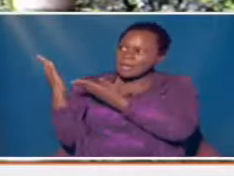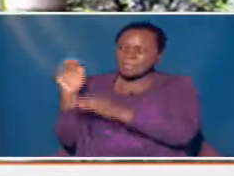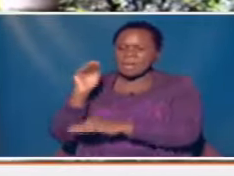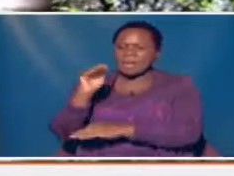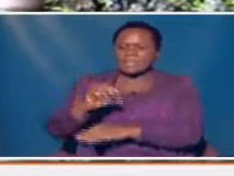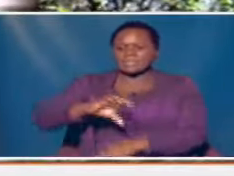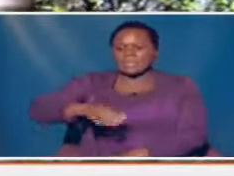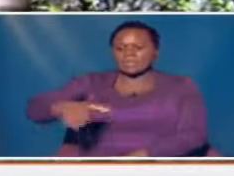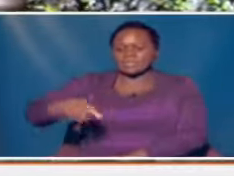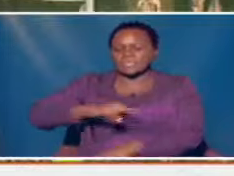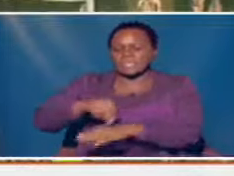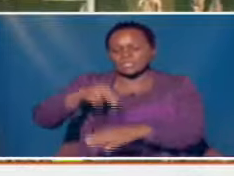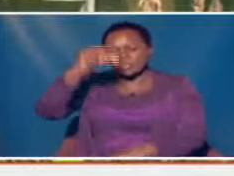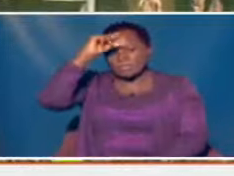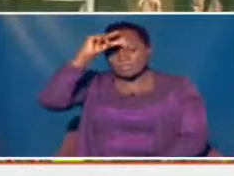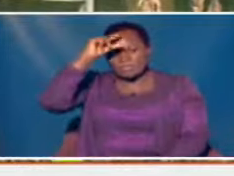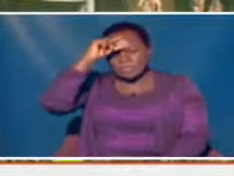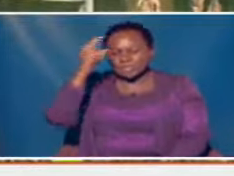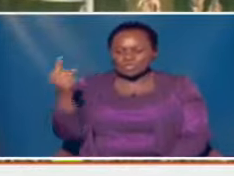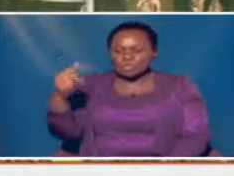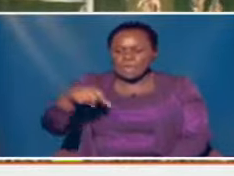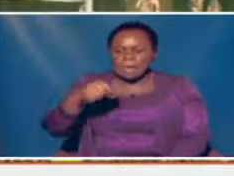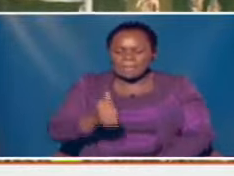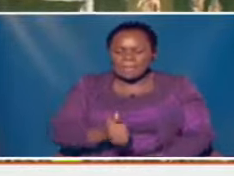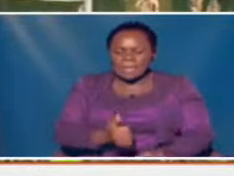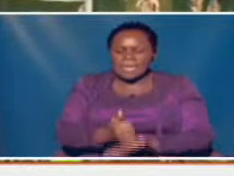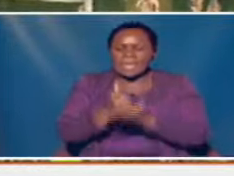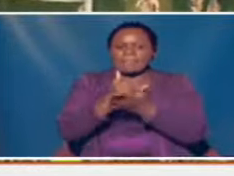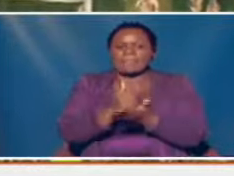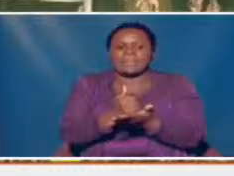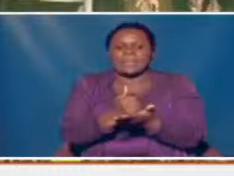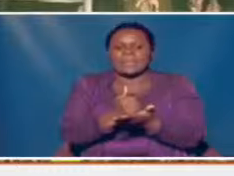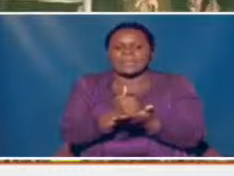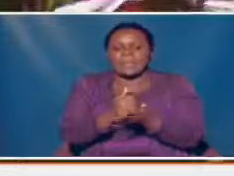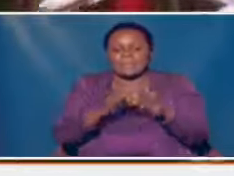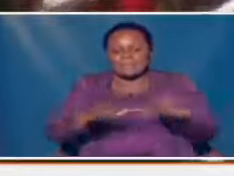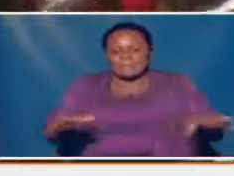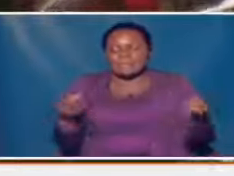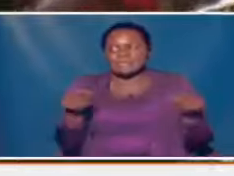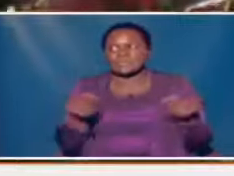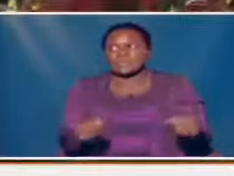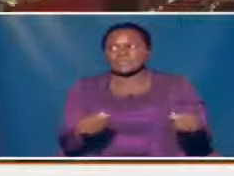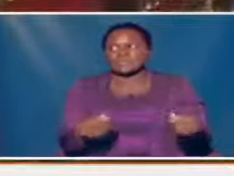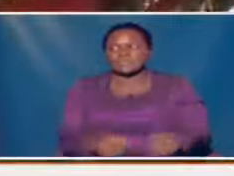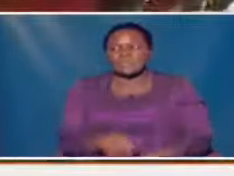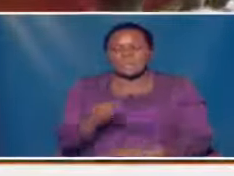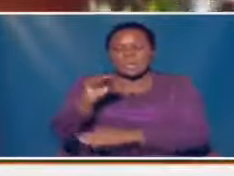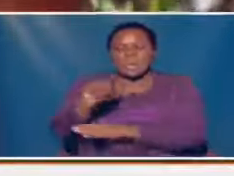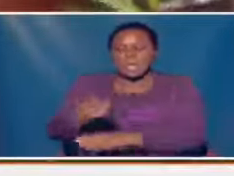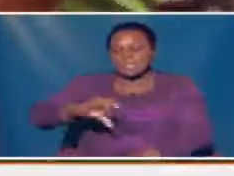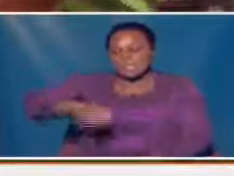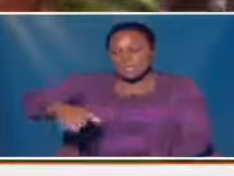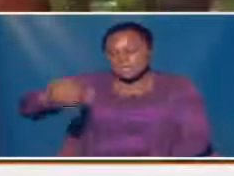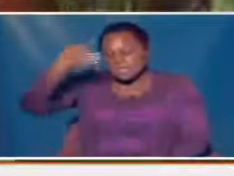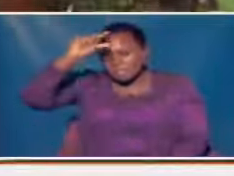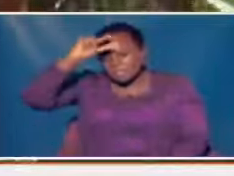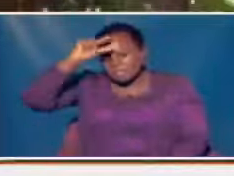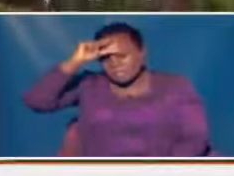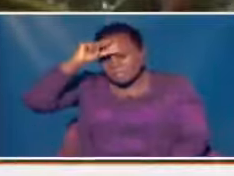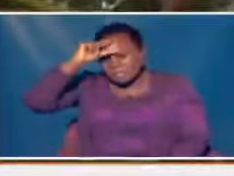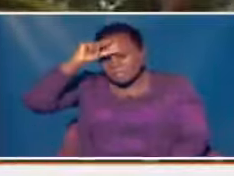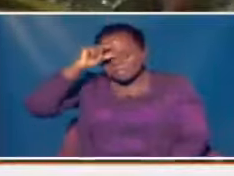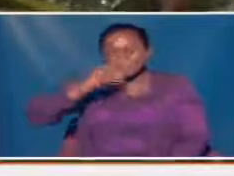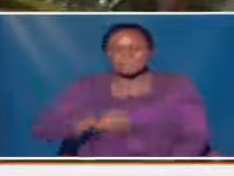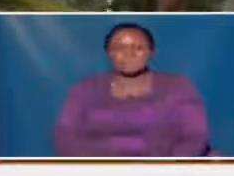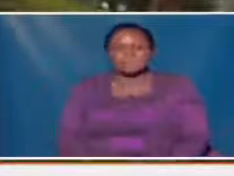the county and national governments to intervene and give them a permanent solution. So we are requesting the county government, we are really